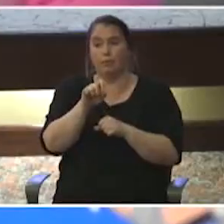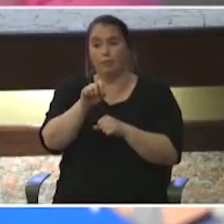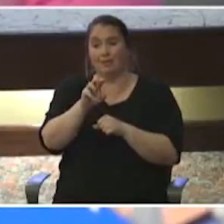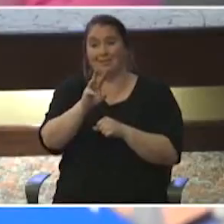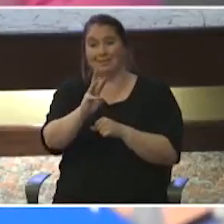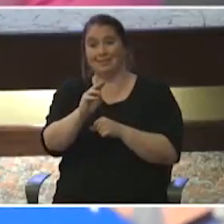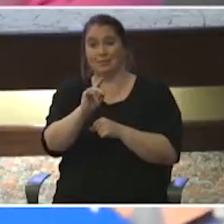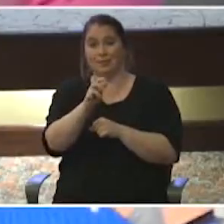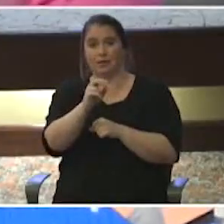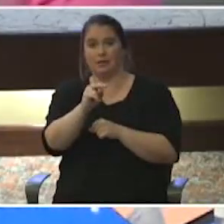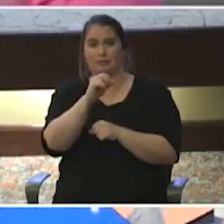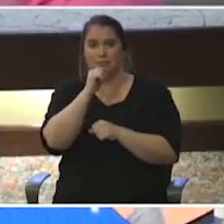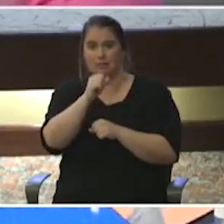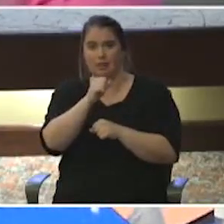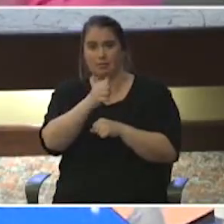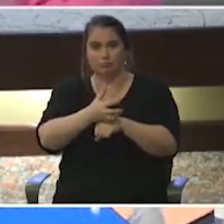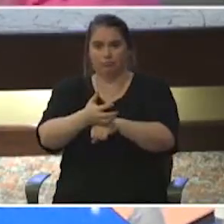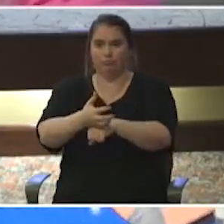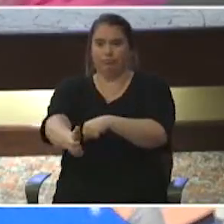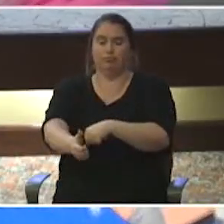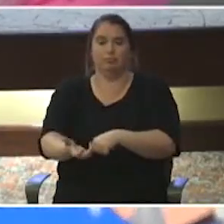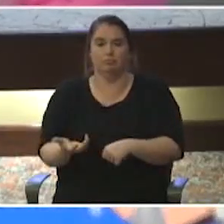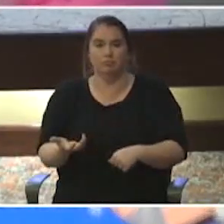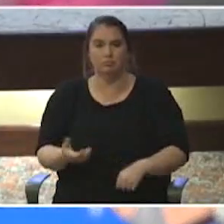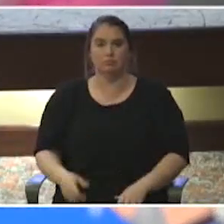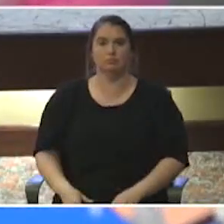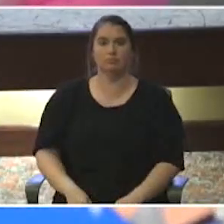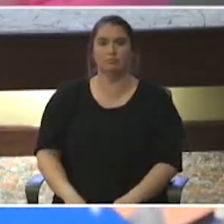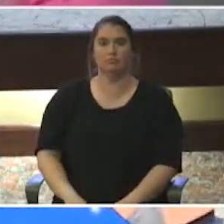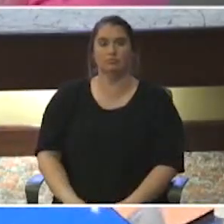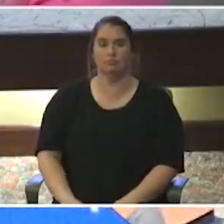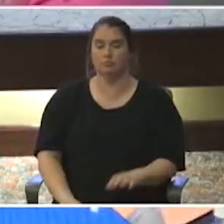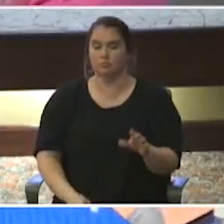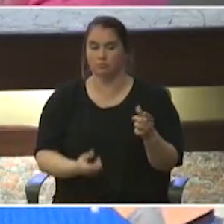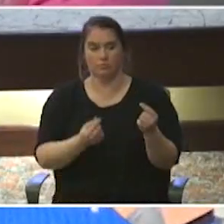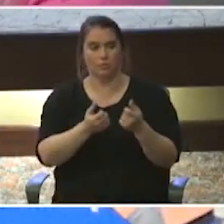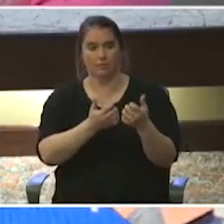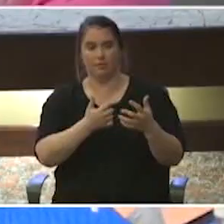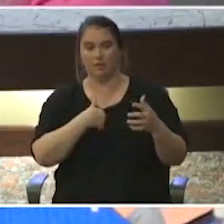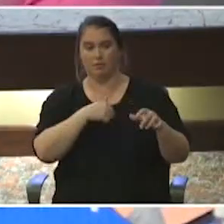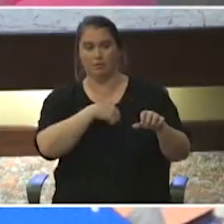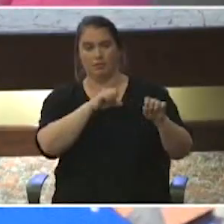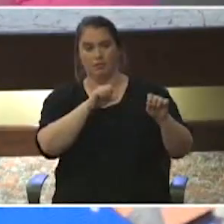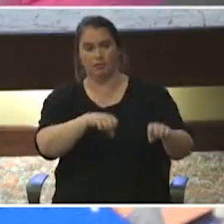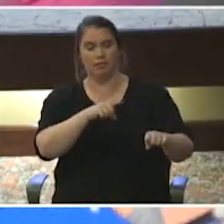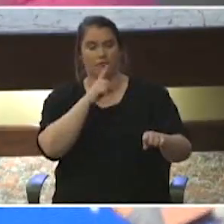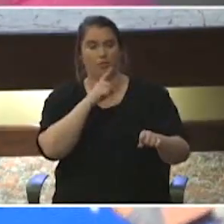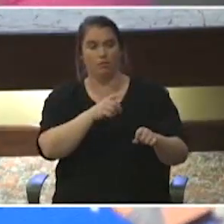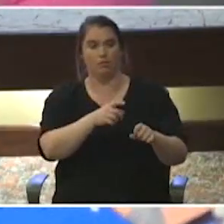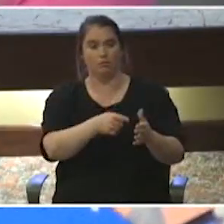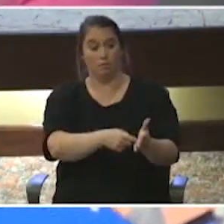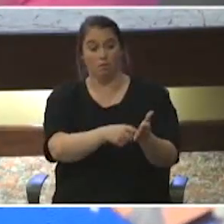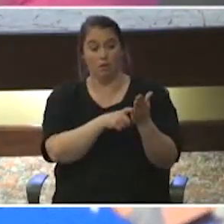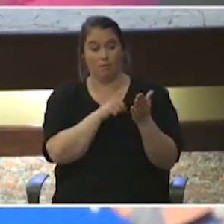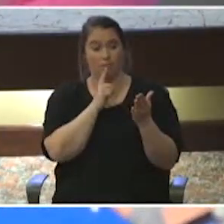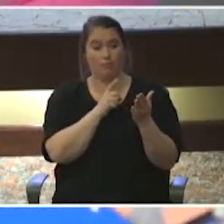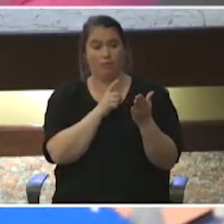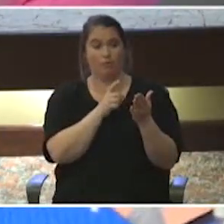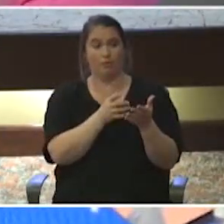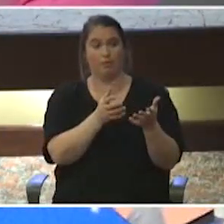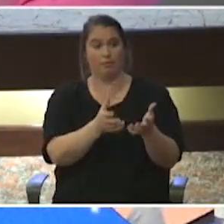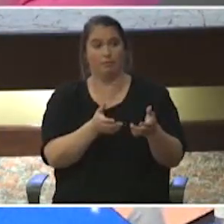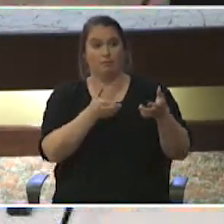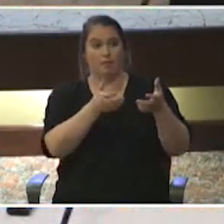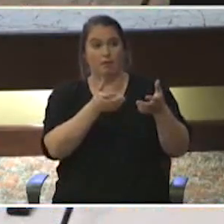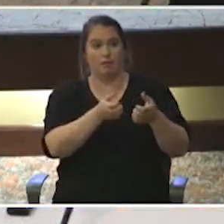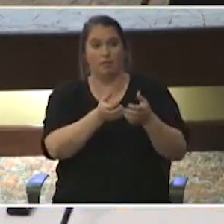not a wash. And we're gonna do everything we can to try to I know you will. remove the requirement for the bucket boat. If we can move